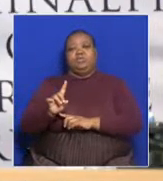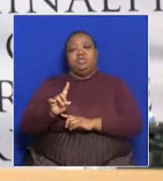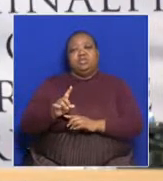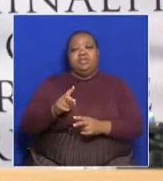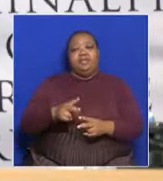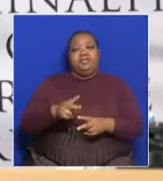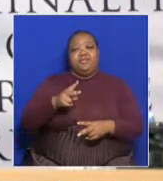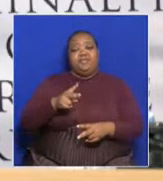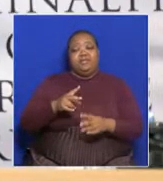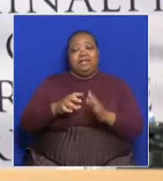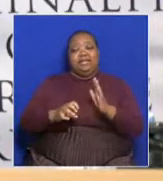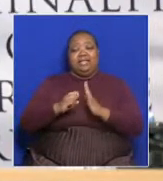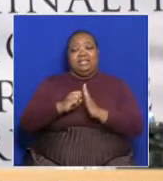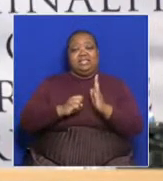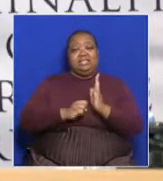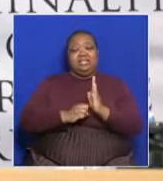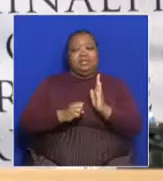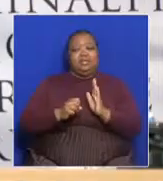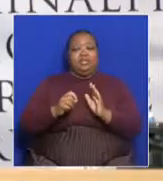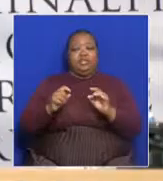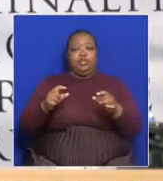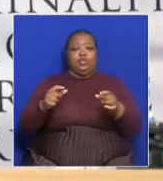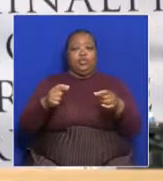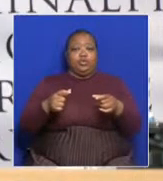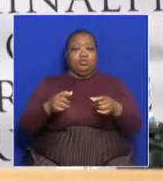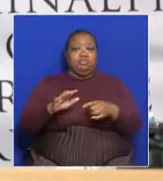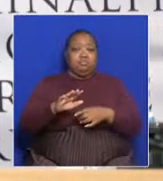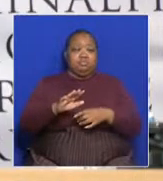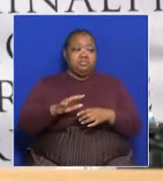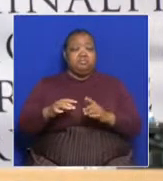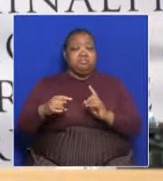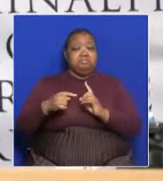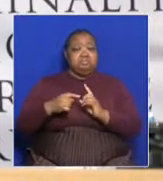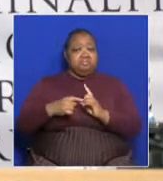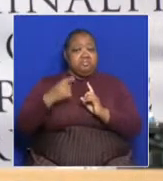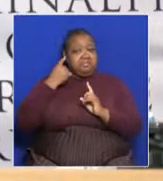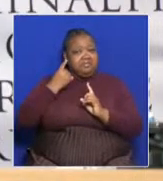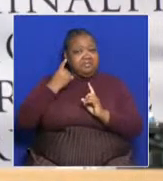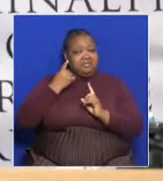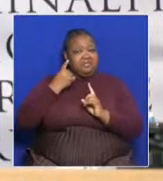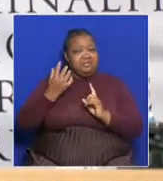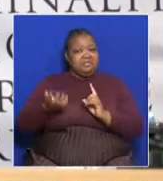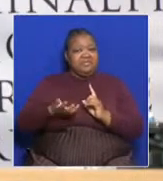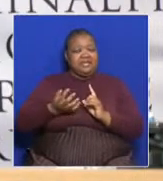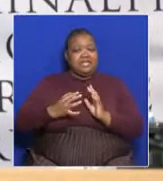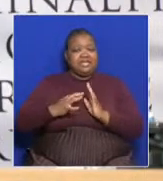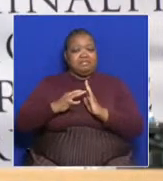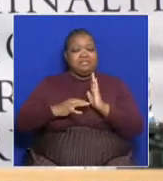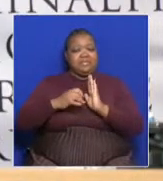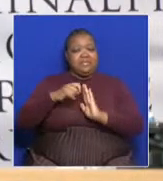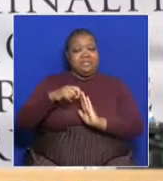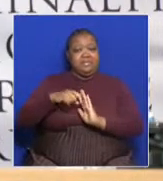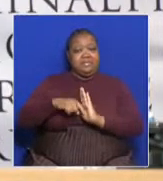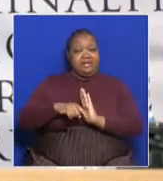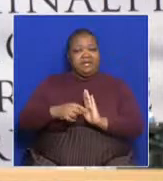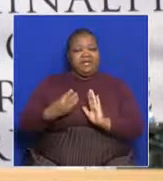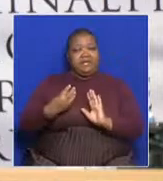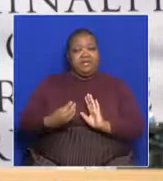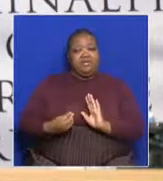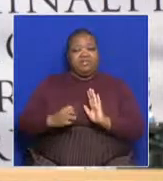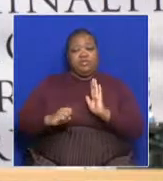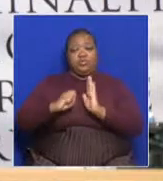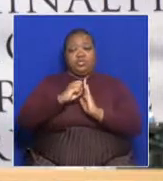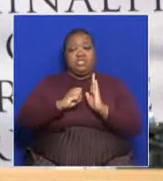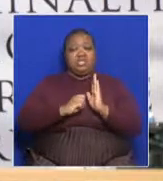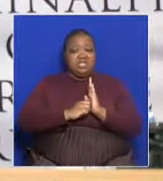the commission, he was of the view that too much brevity crept in. Yes. So what is in the statement, as I understand the Colonel, he stands